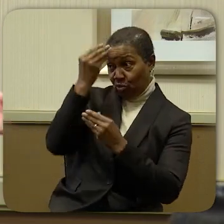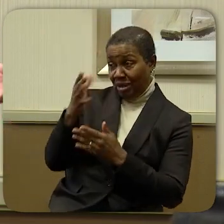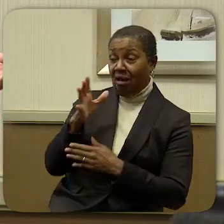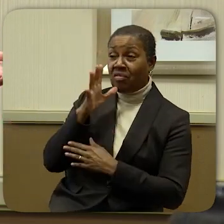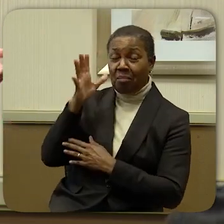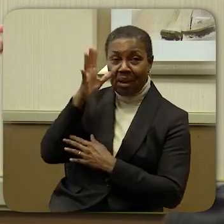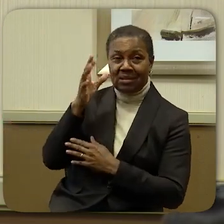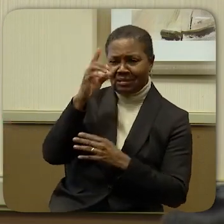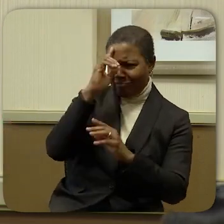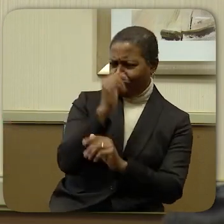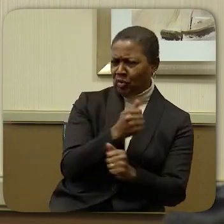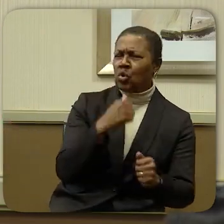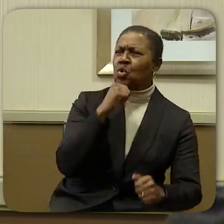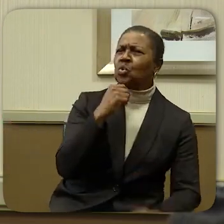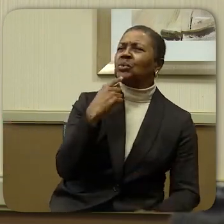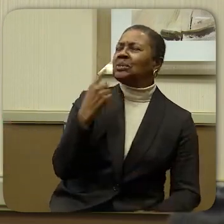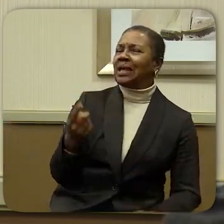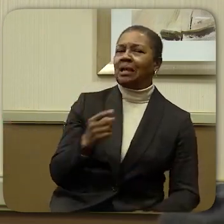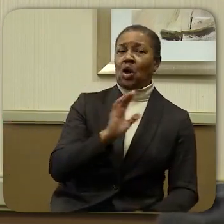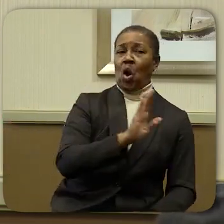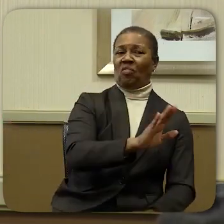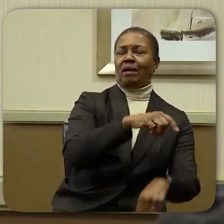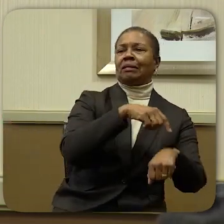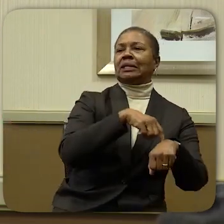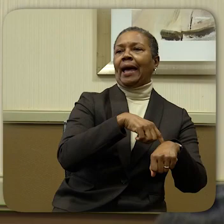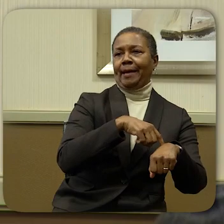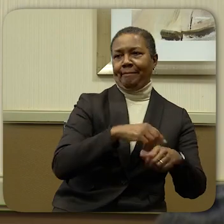they want to share that with on their own timeline.